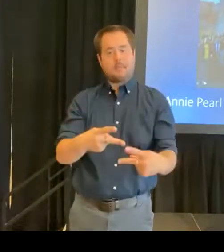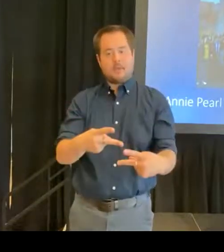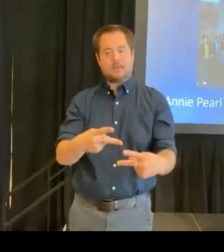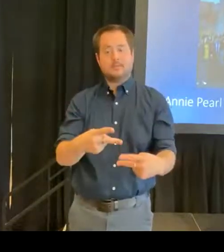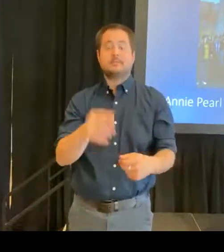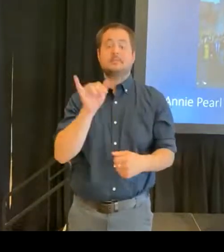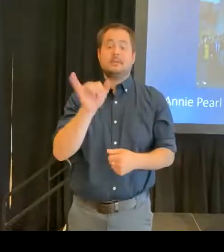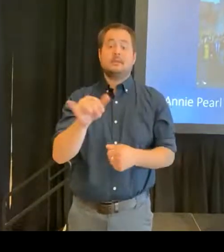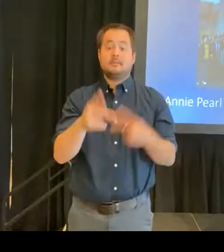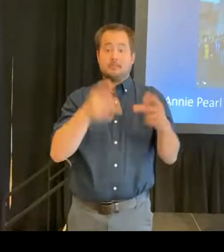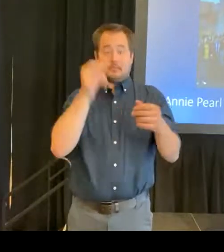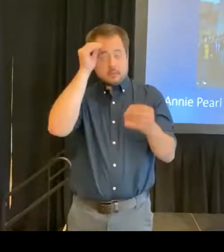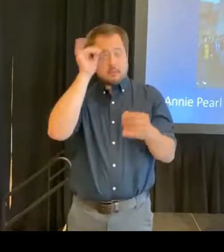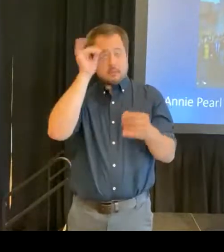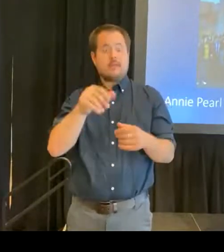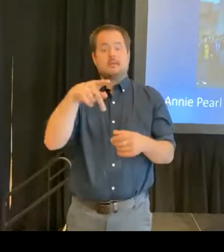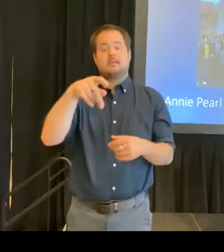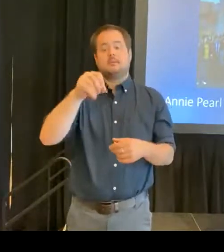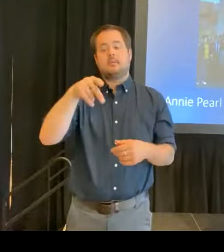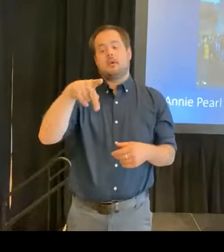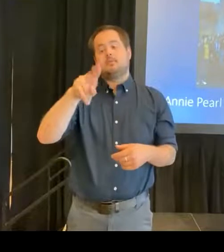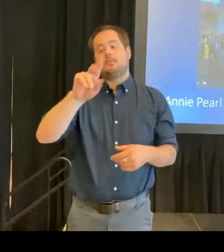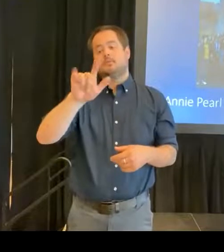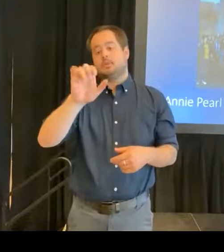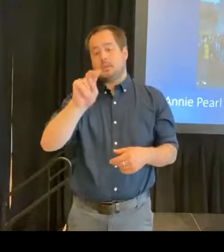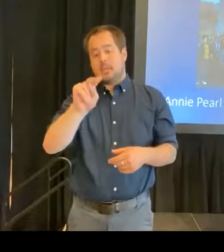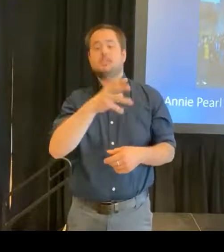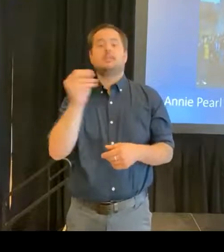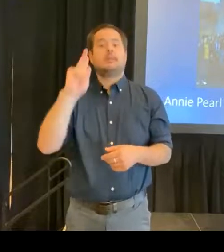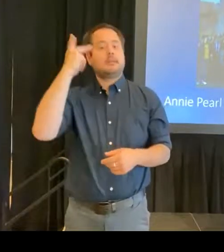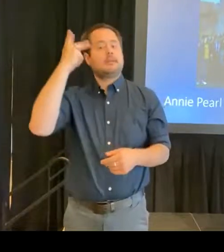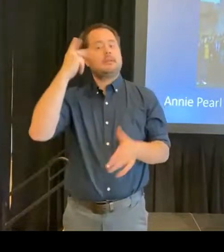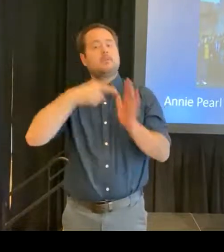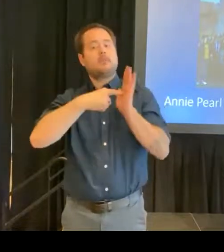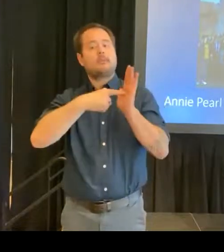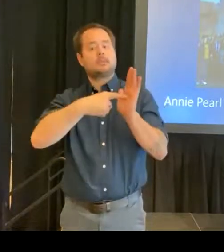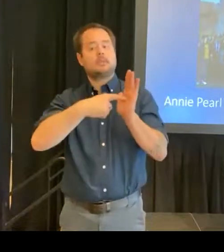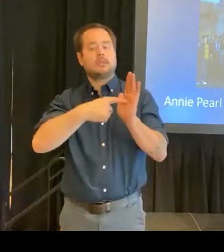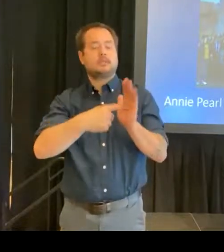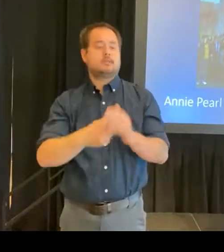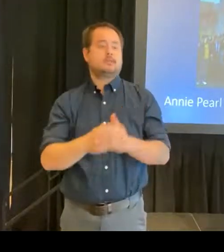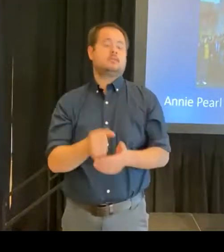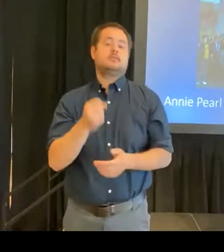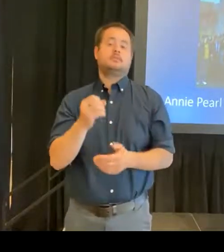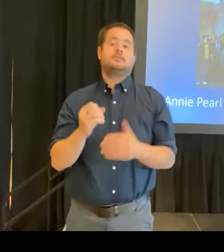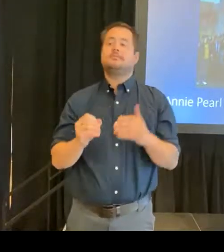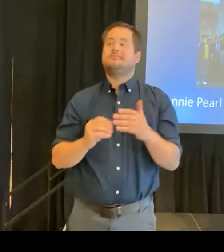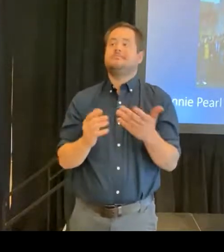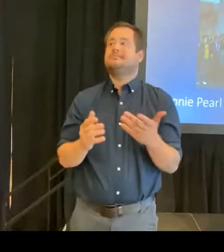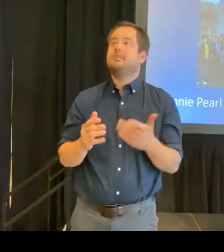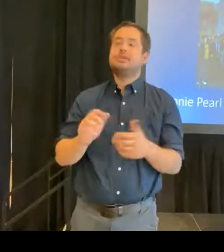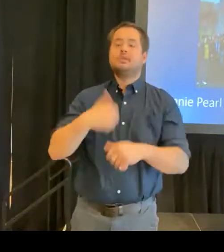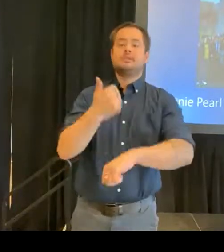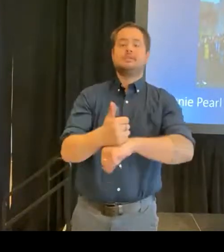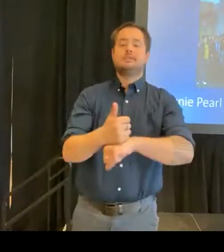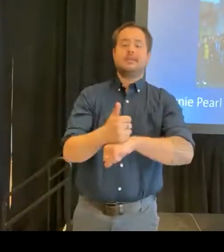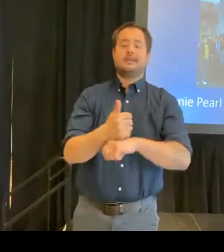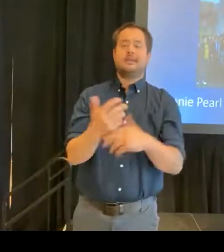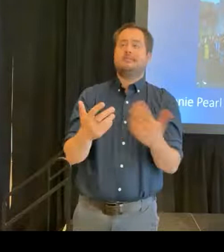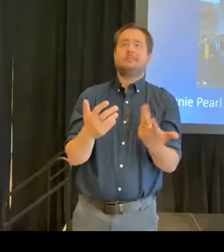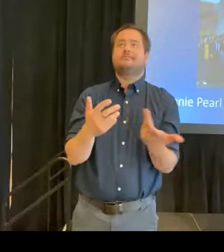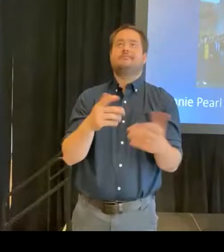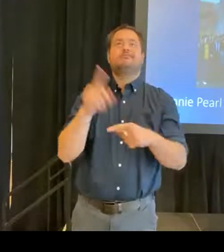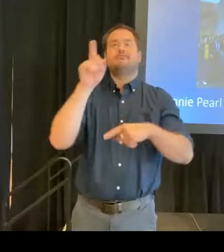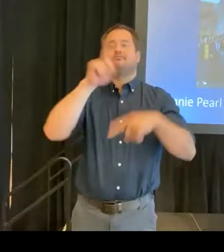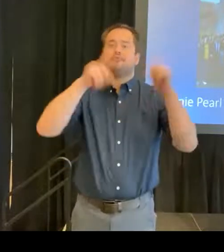of population, and that's for political representation, right? So you basically create this arbitrary number and make Black people a fraction of a